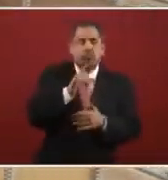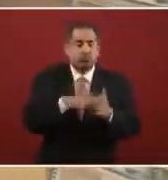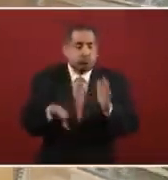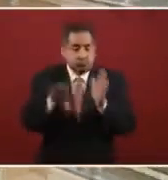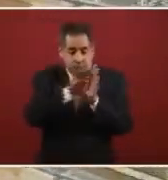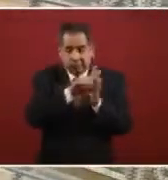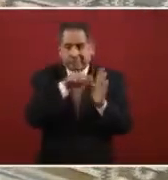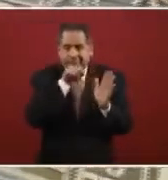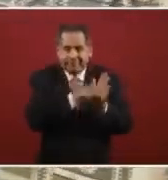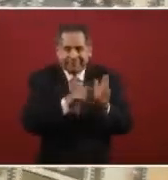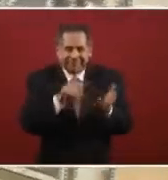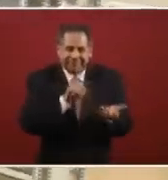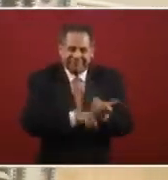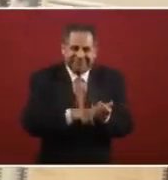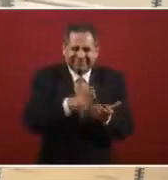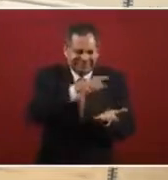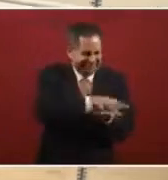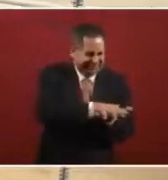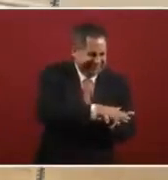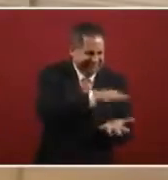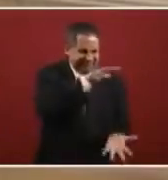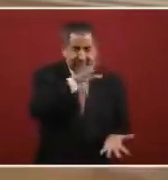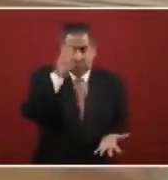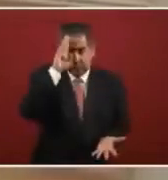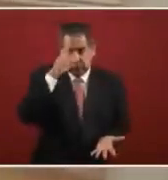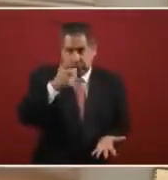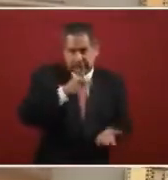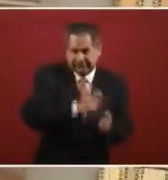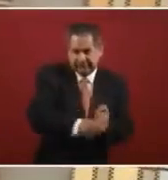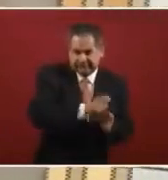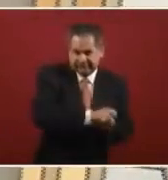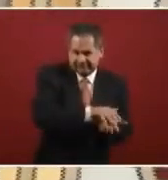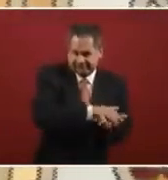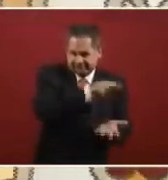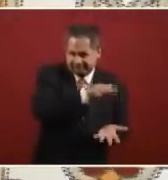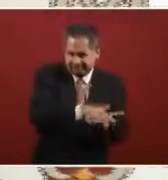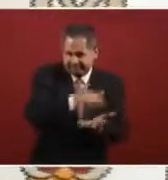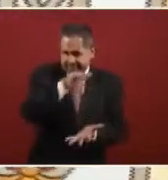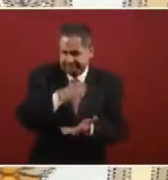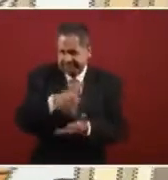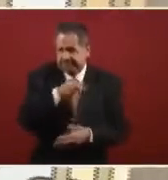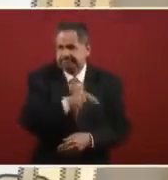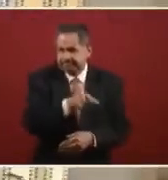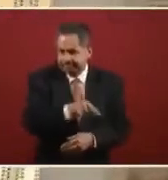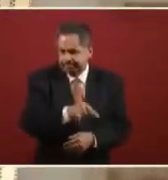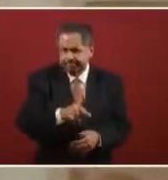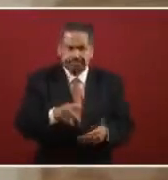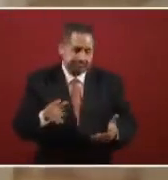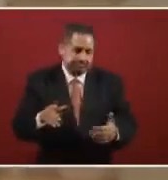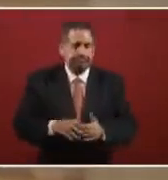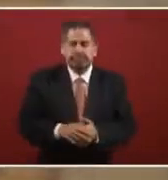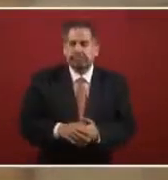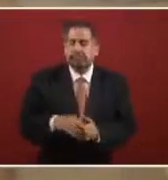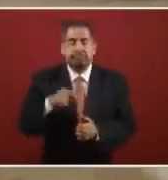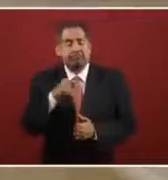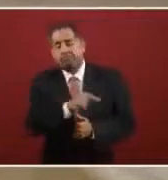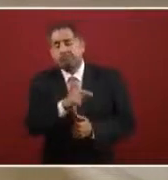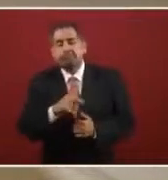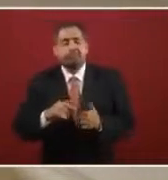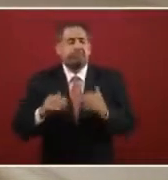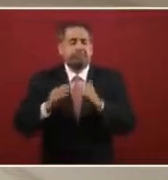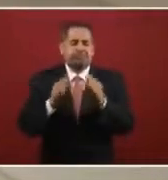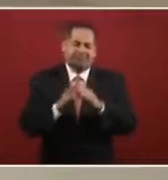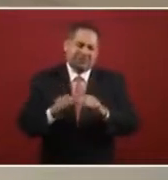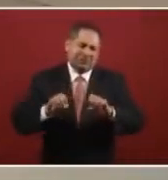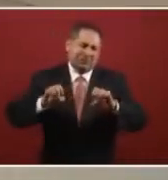estaba el famoso numerario o el famoso efectivo. So they had, it's got 7 different, I guess,